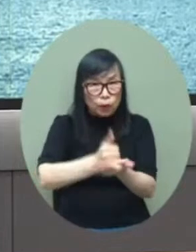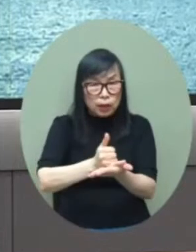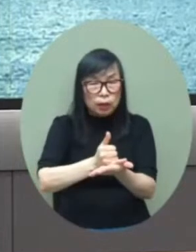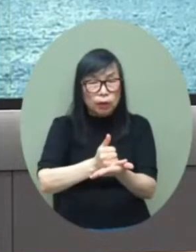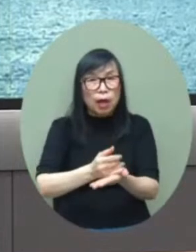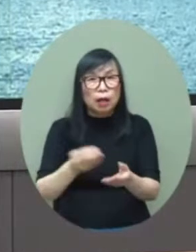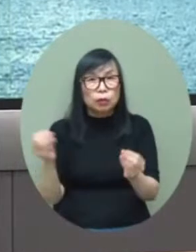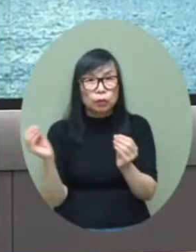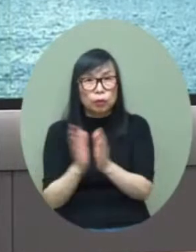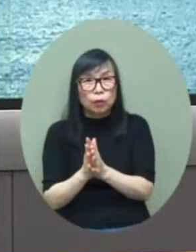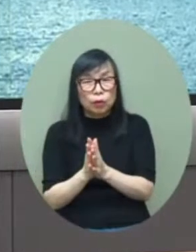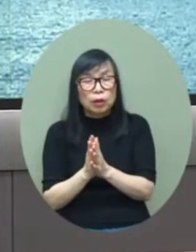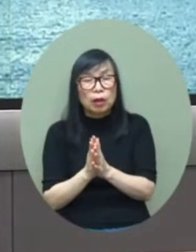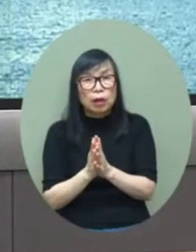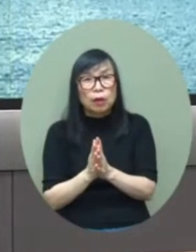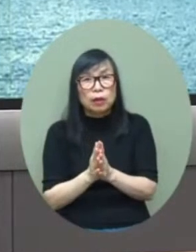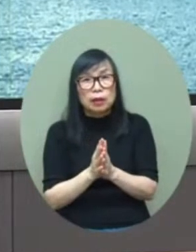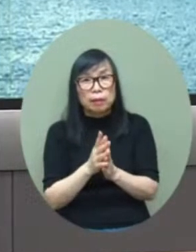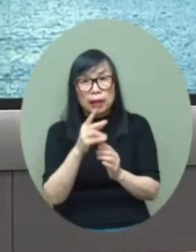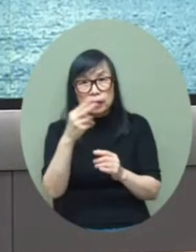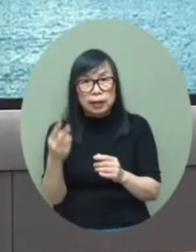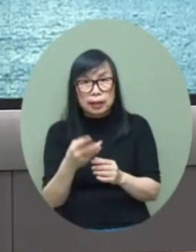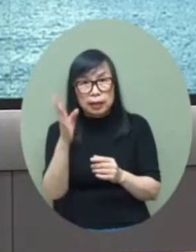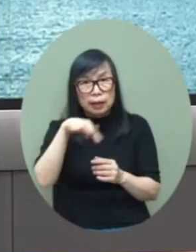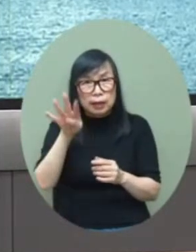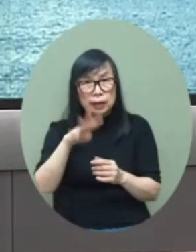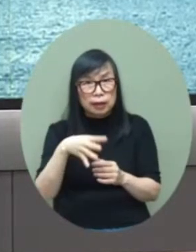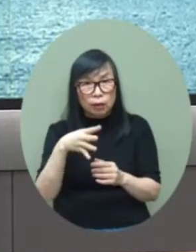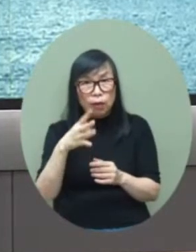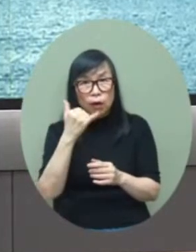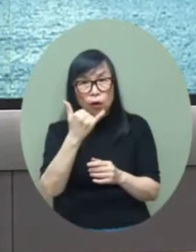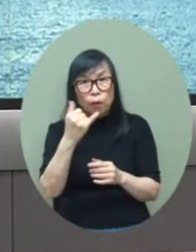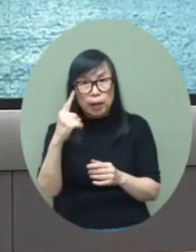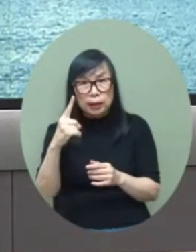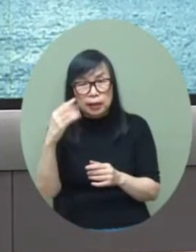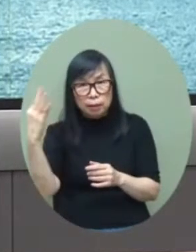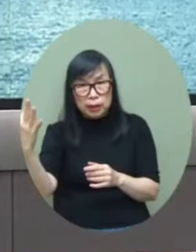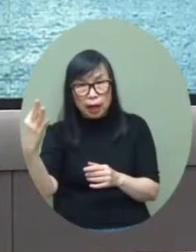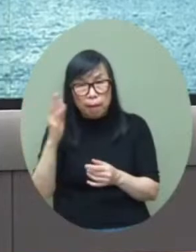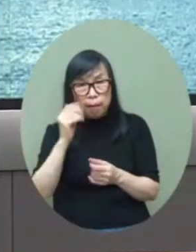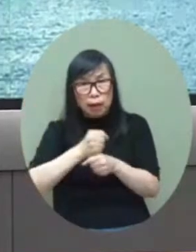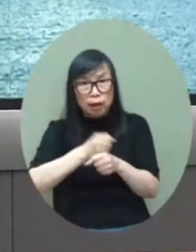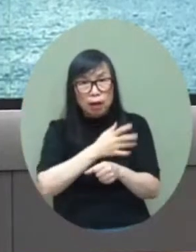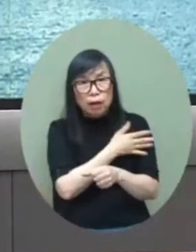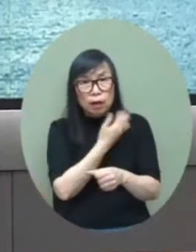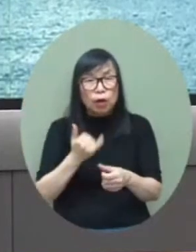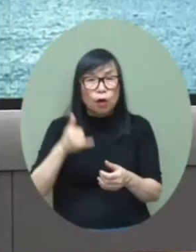25,053, and 23 have come back to work, and in total,